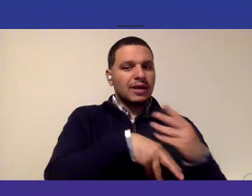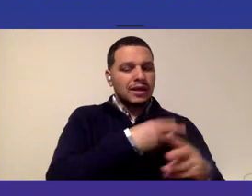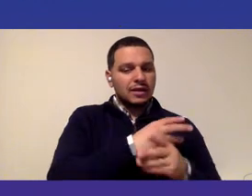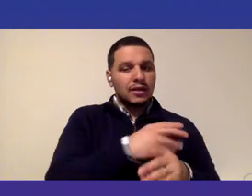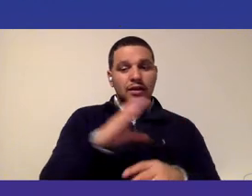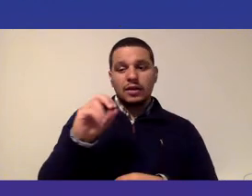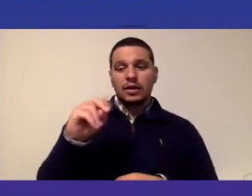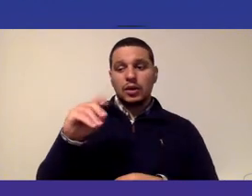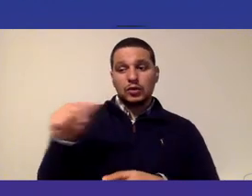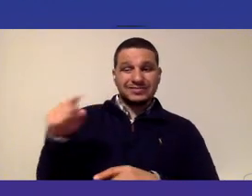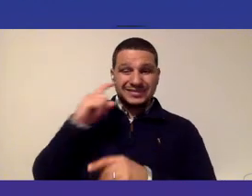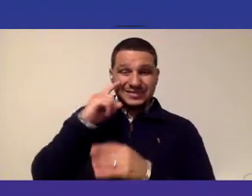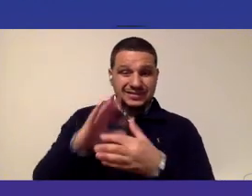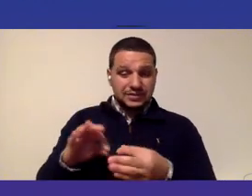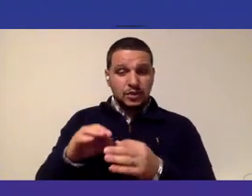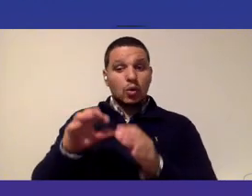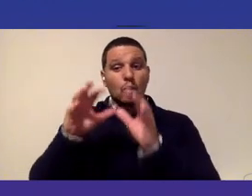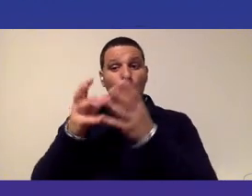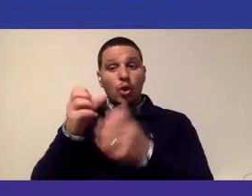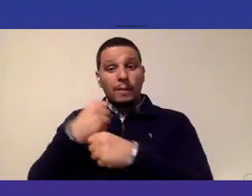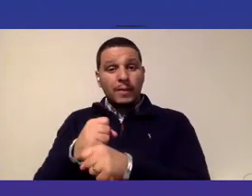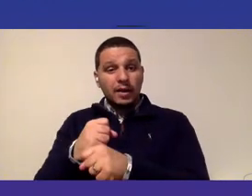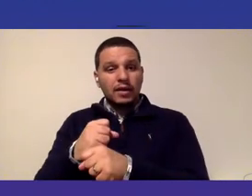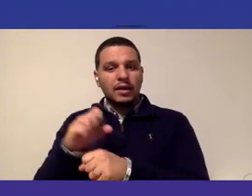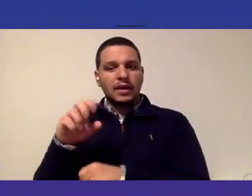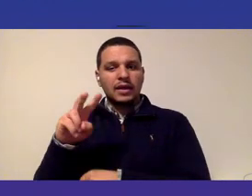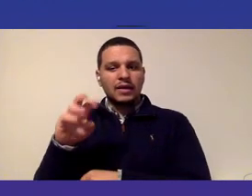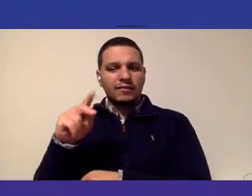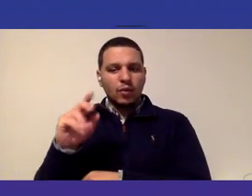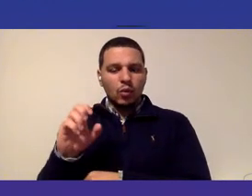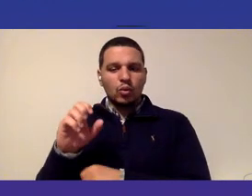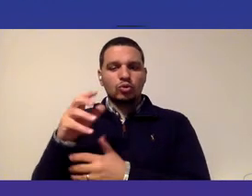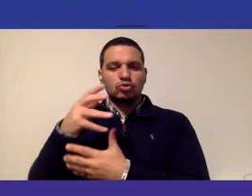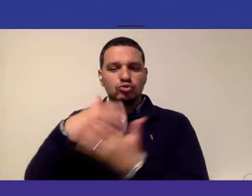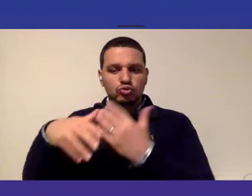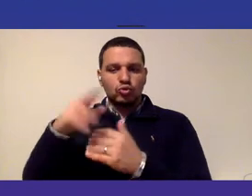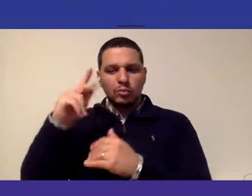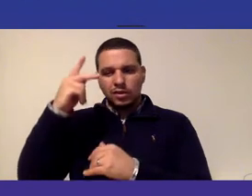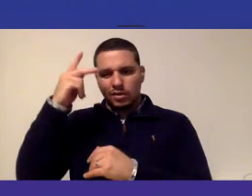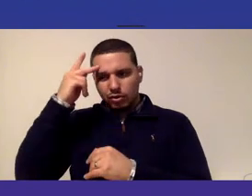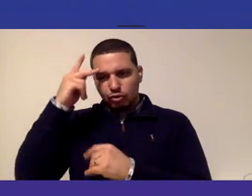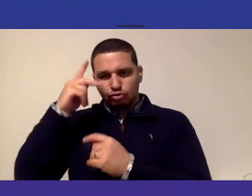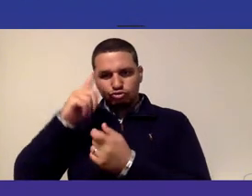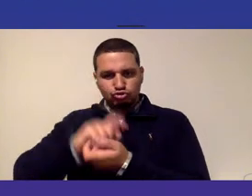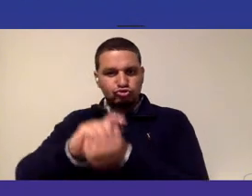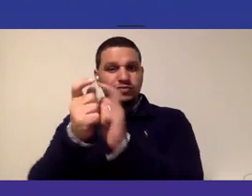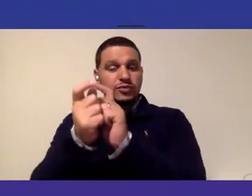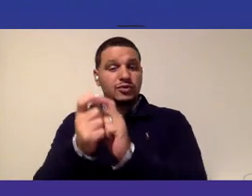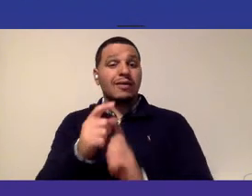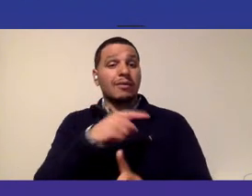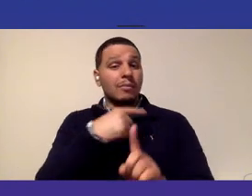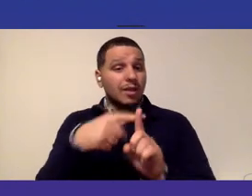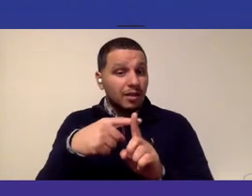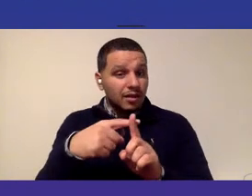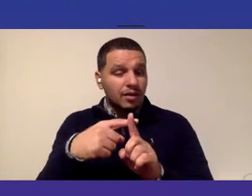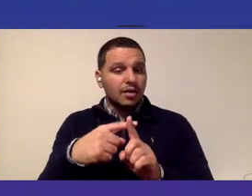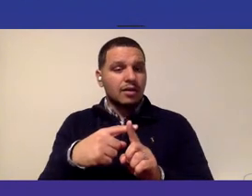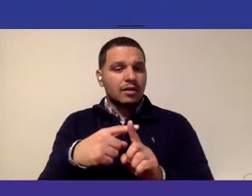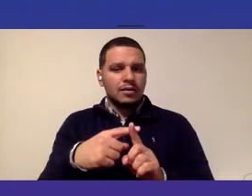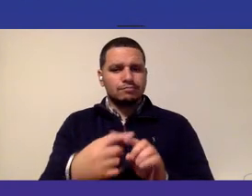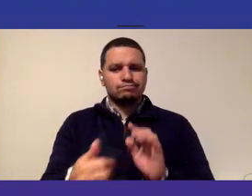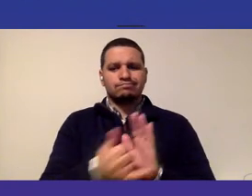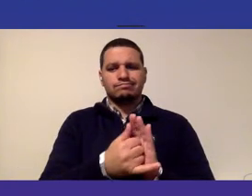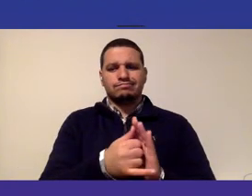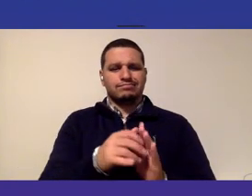states, world making evokes socio-political transformation and the impossibility of